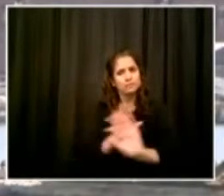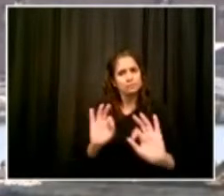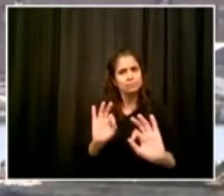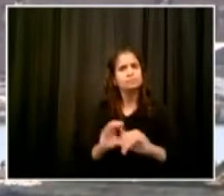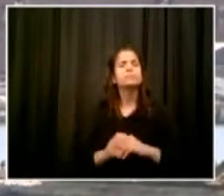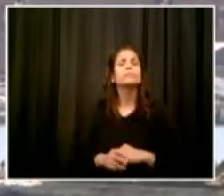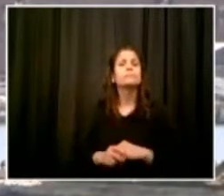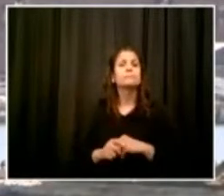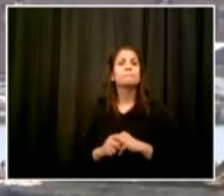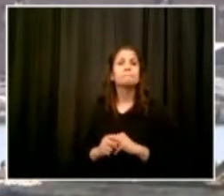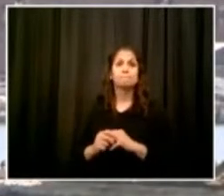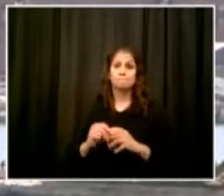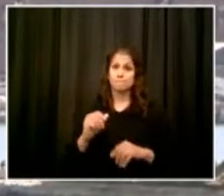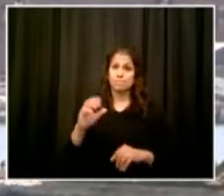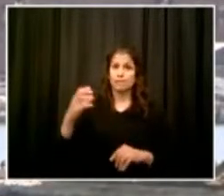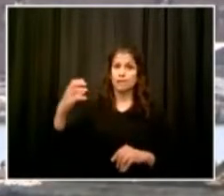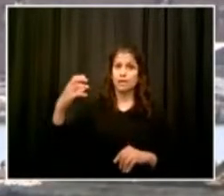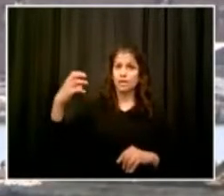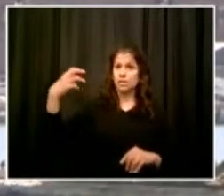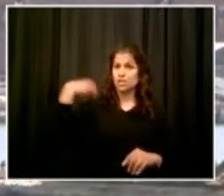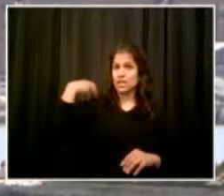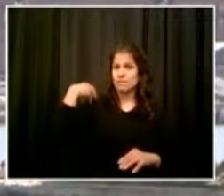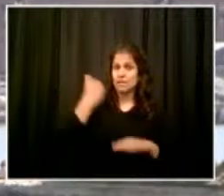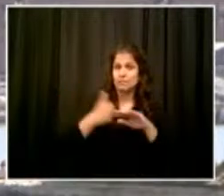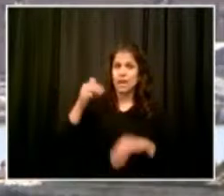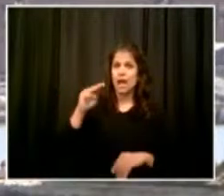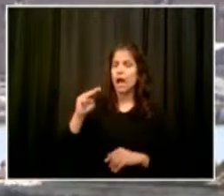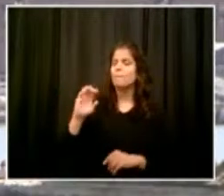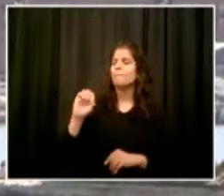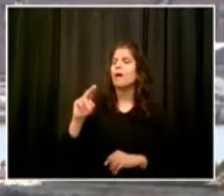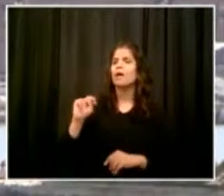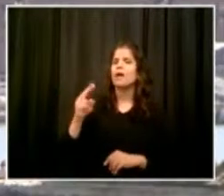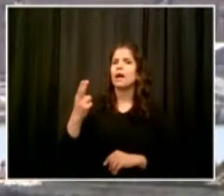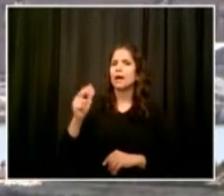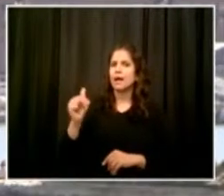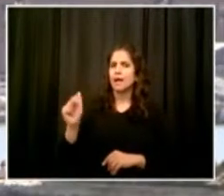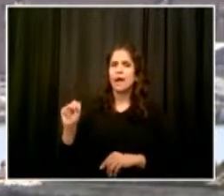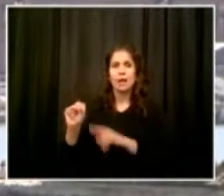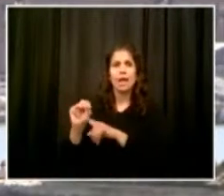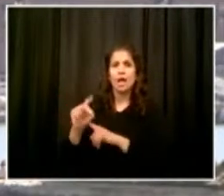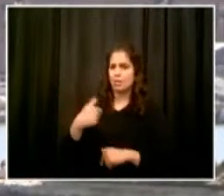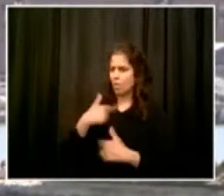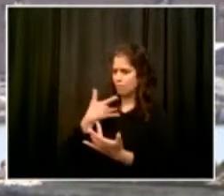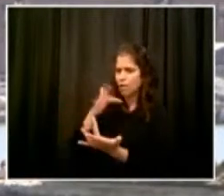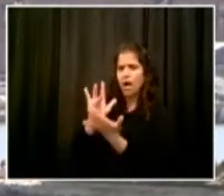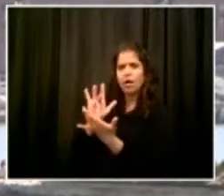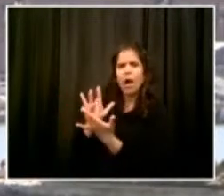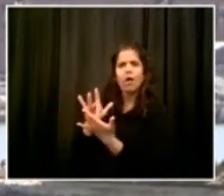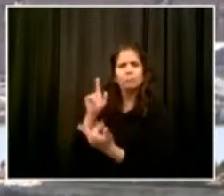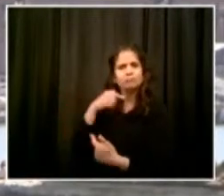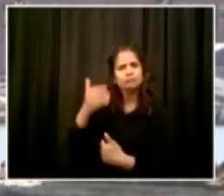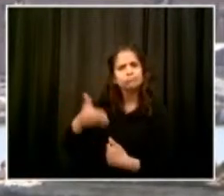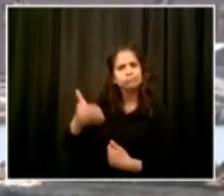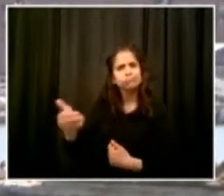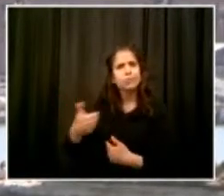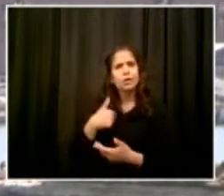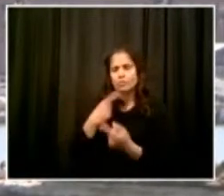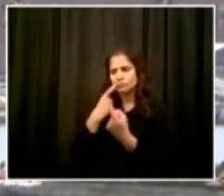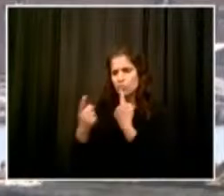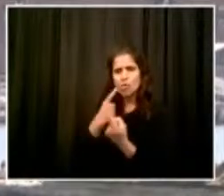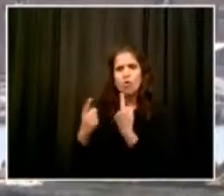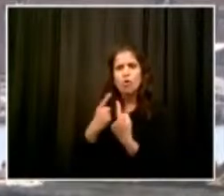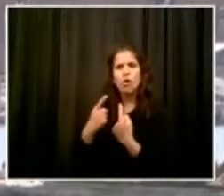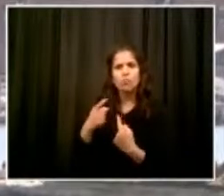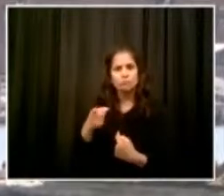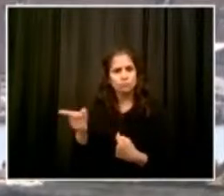constantly compared notes. And I want to say again, Chief Monahan in Washington Square Park did something that I hope